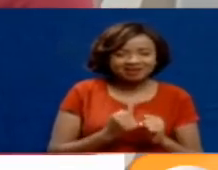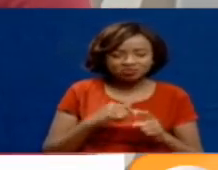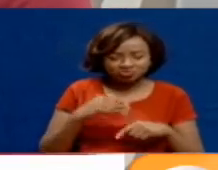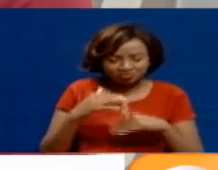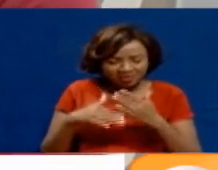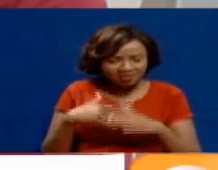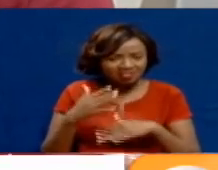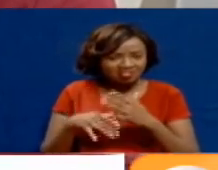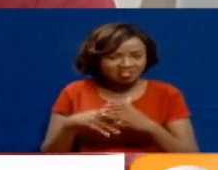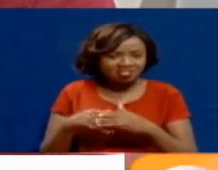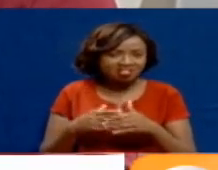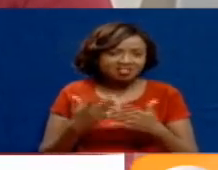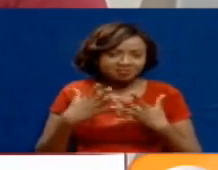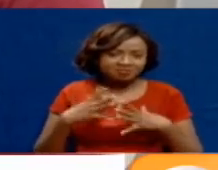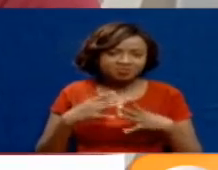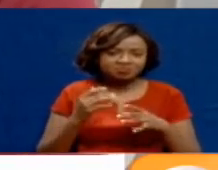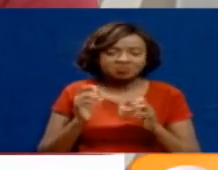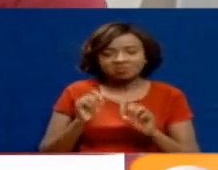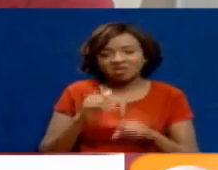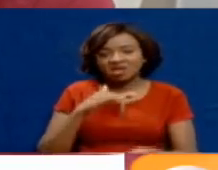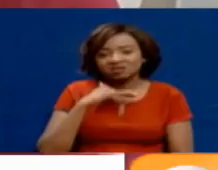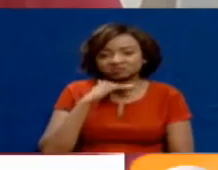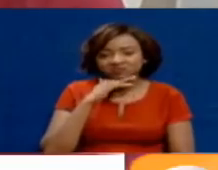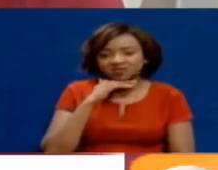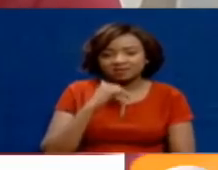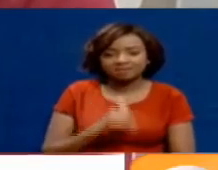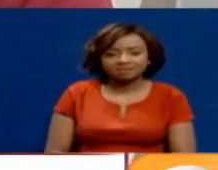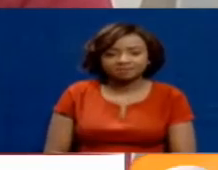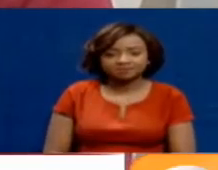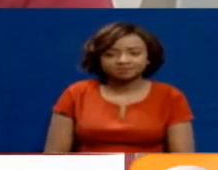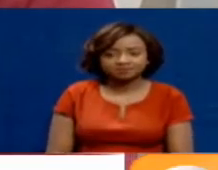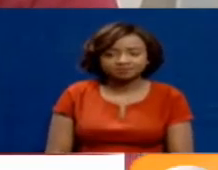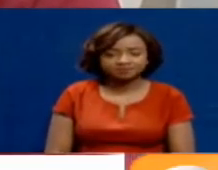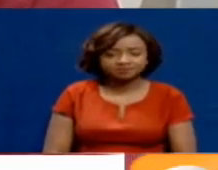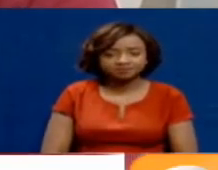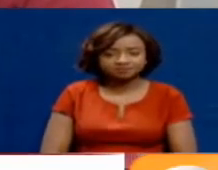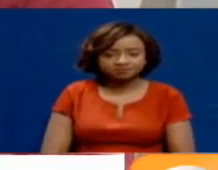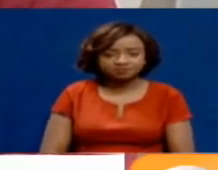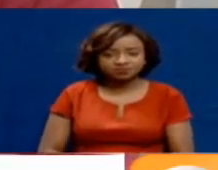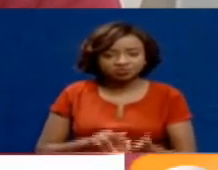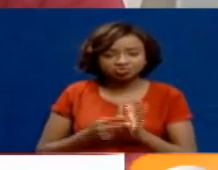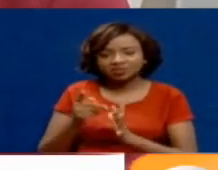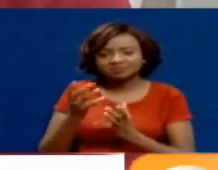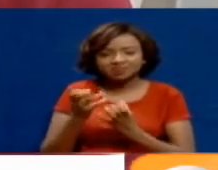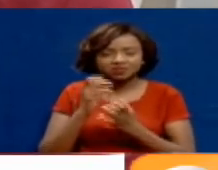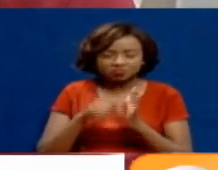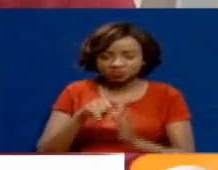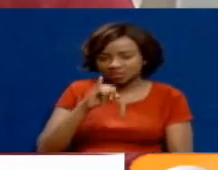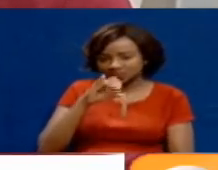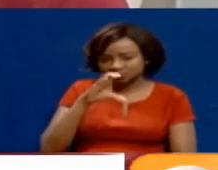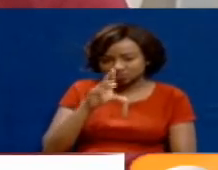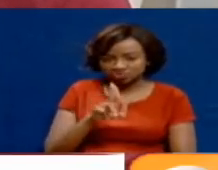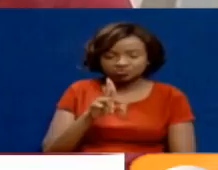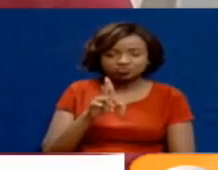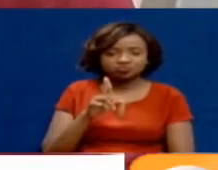is 5 out of 100 people who are in critical state. And these are the people who require ICU services and other